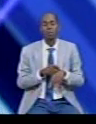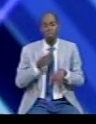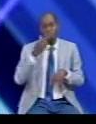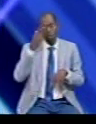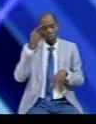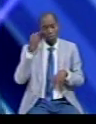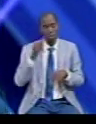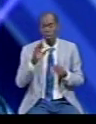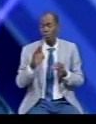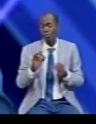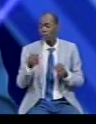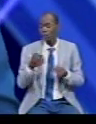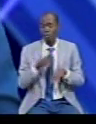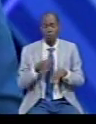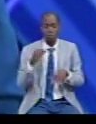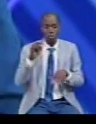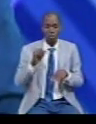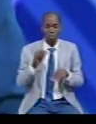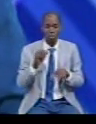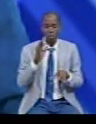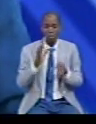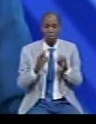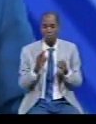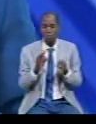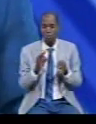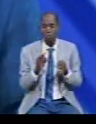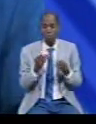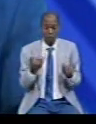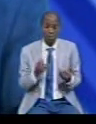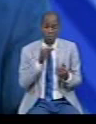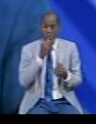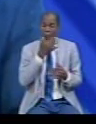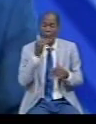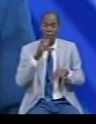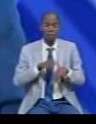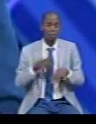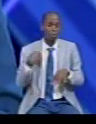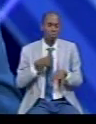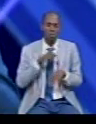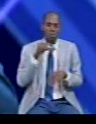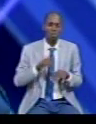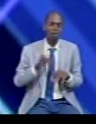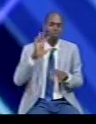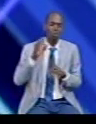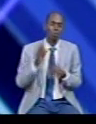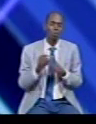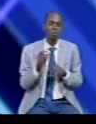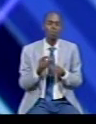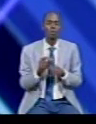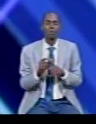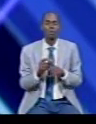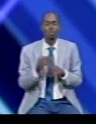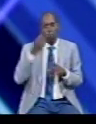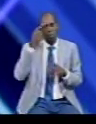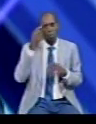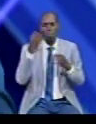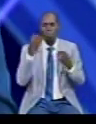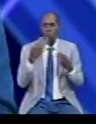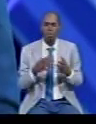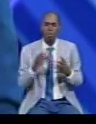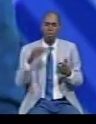need this message, it's now, when you have blessed us with thousands of converts through the GCK every